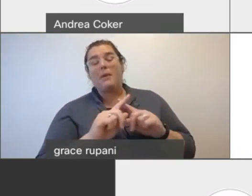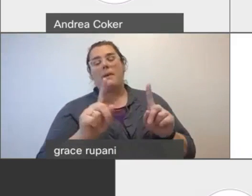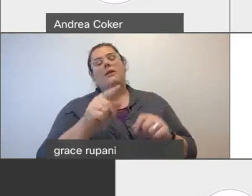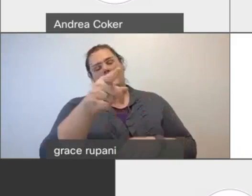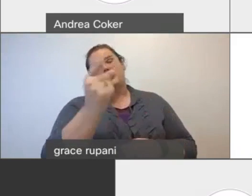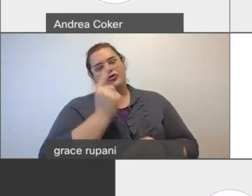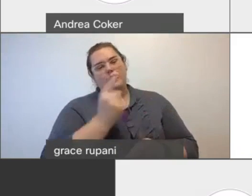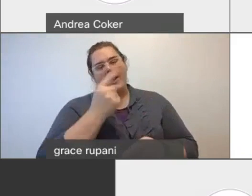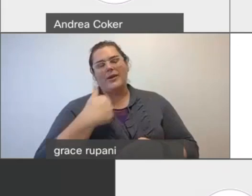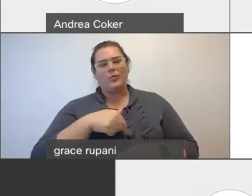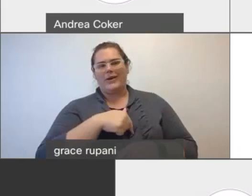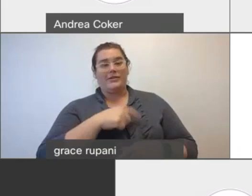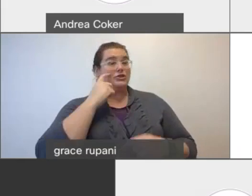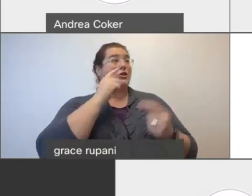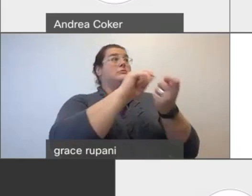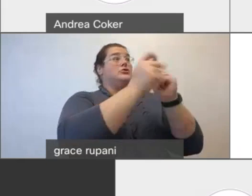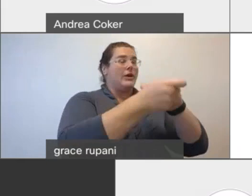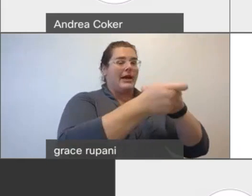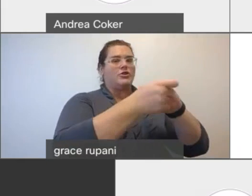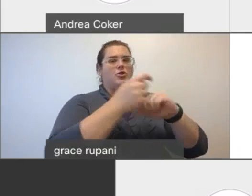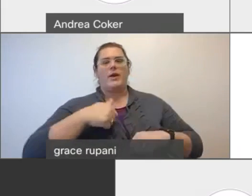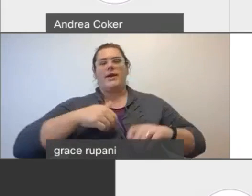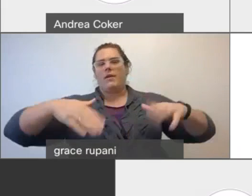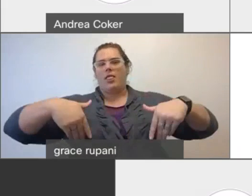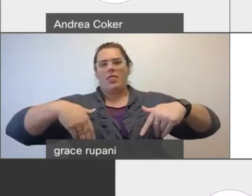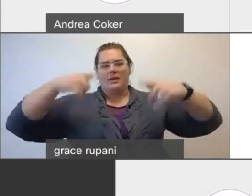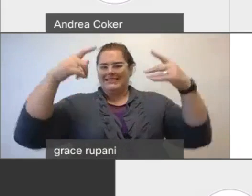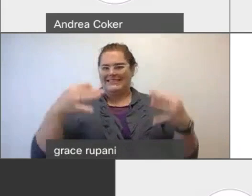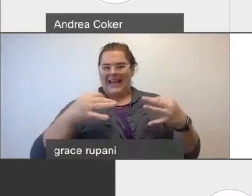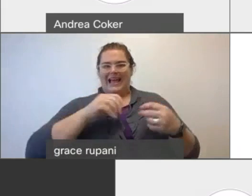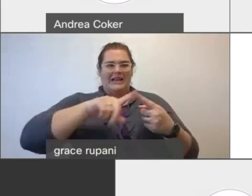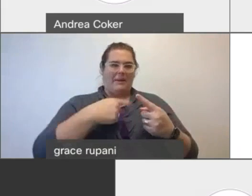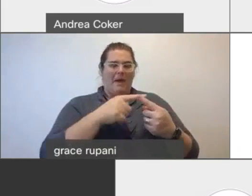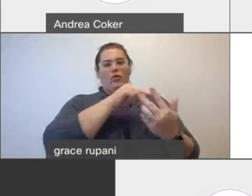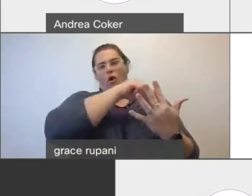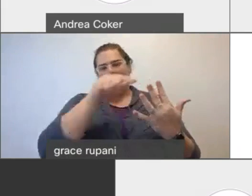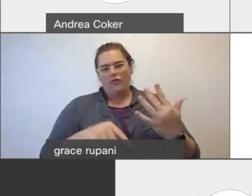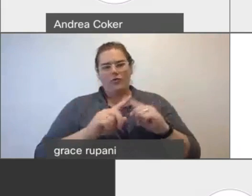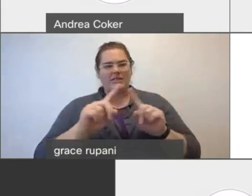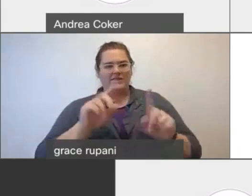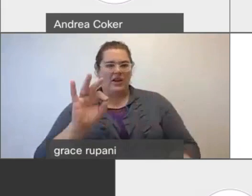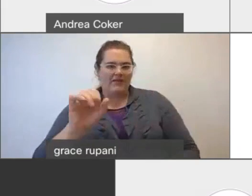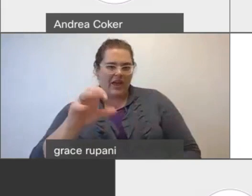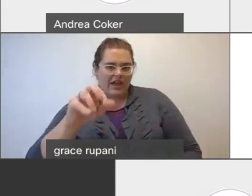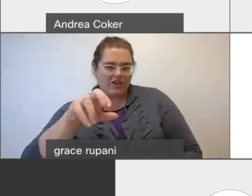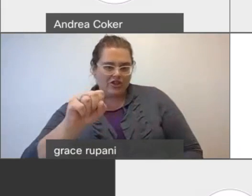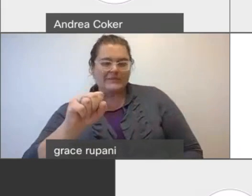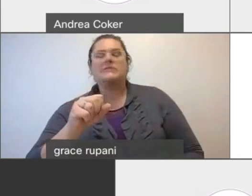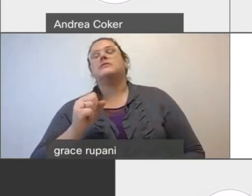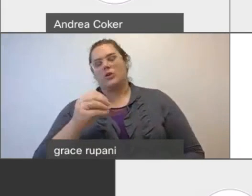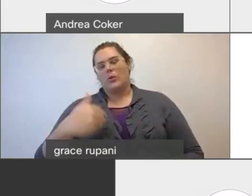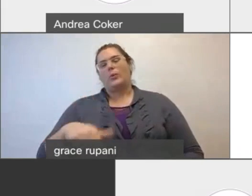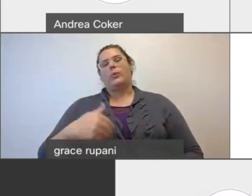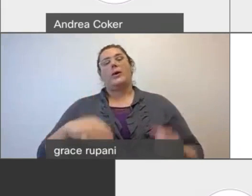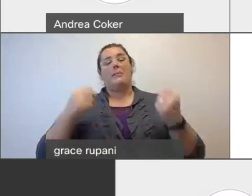this time made a determination about all of these. There are a number of really difficult issues to work through